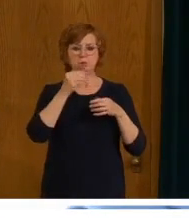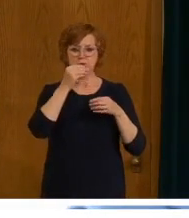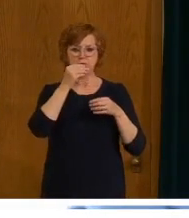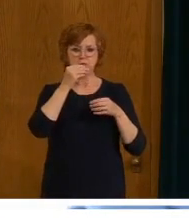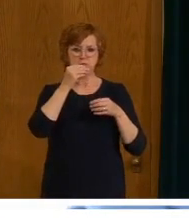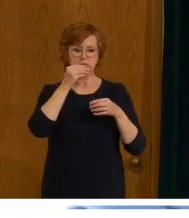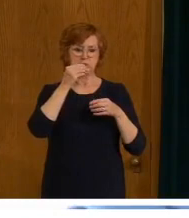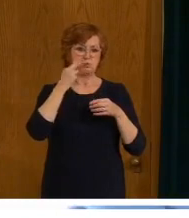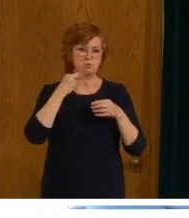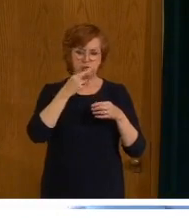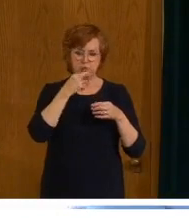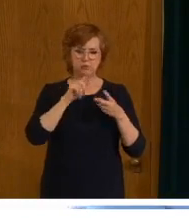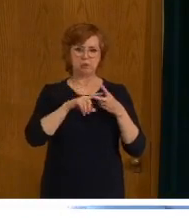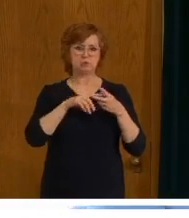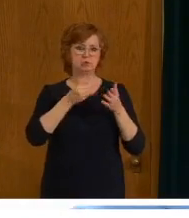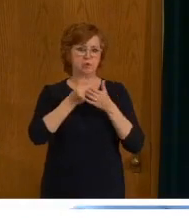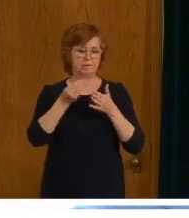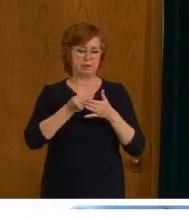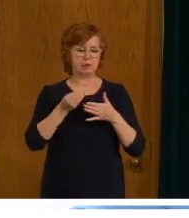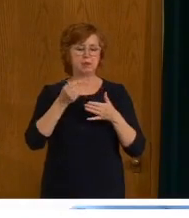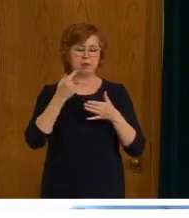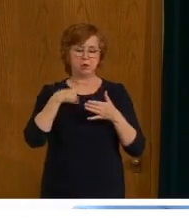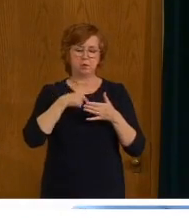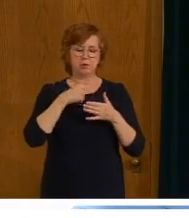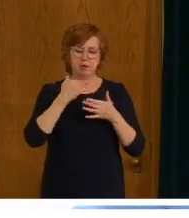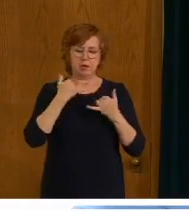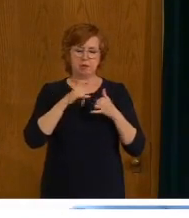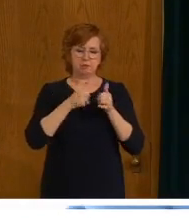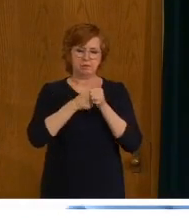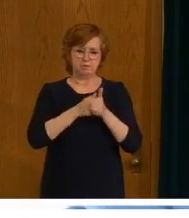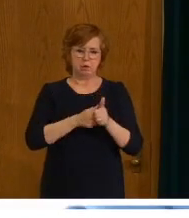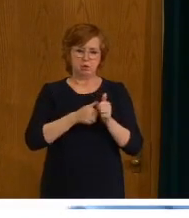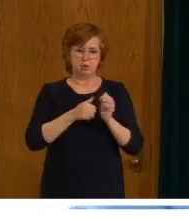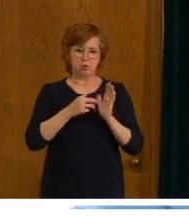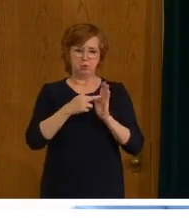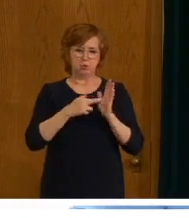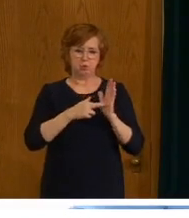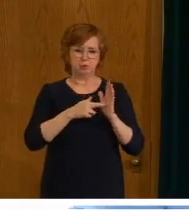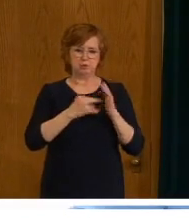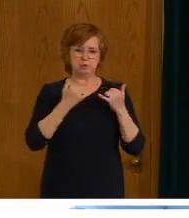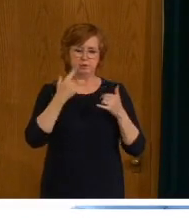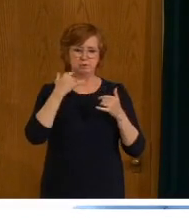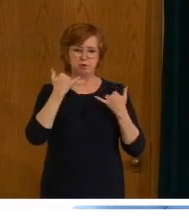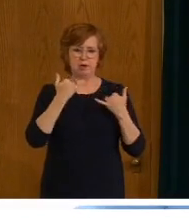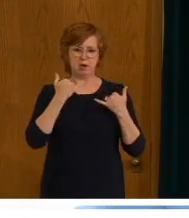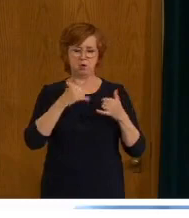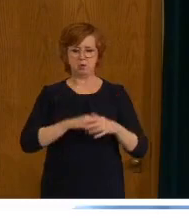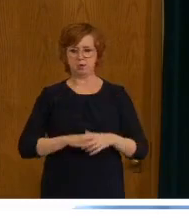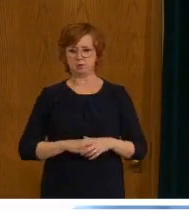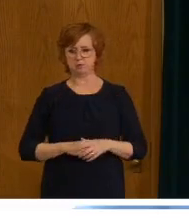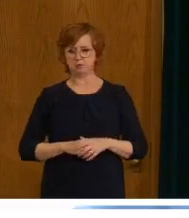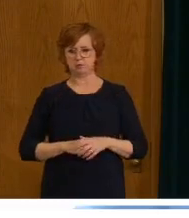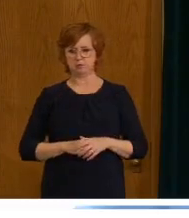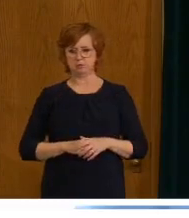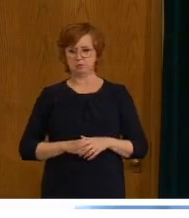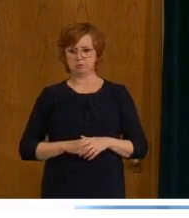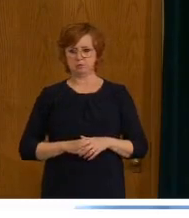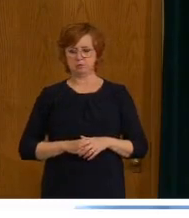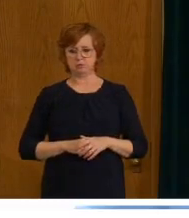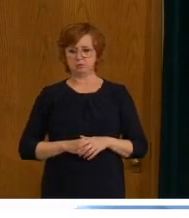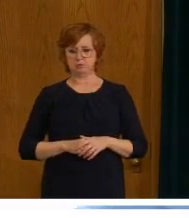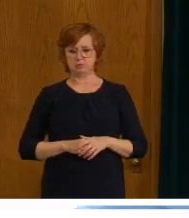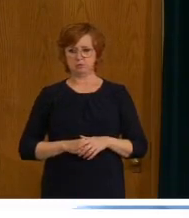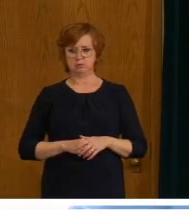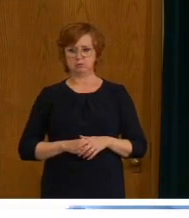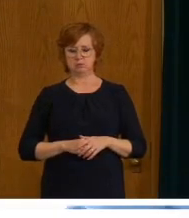gatherings, we still have to comply with the measures that are currently in place. And of course, quickly complete our first doses and